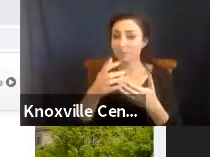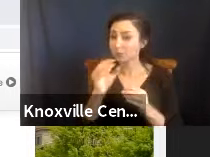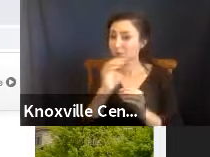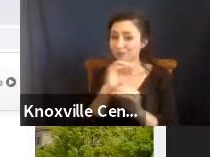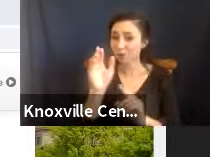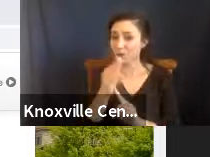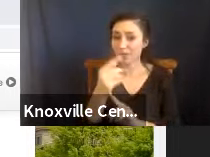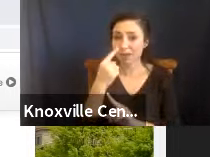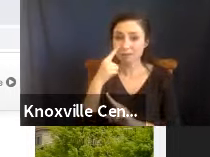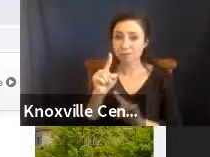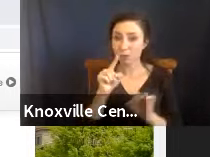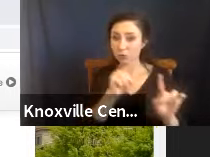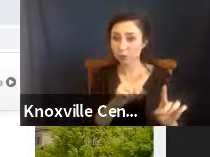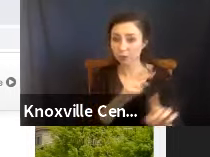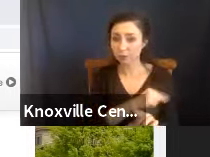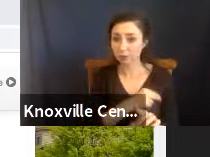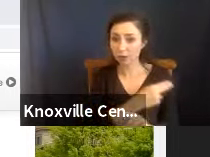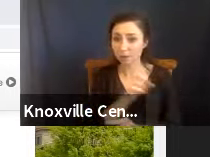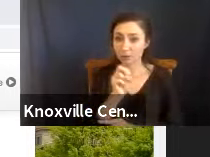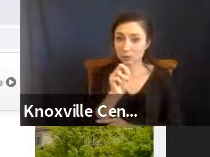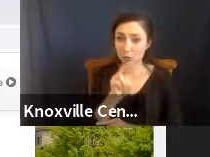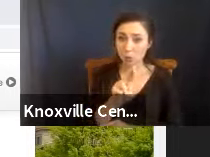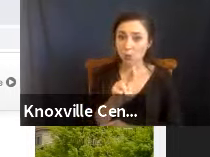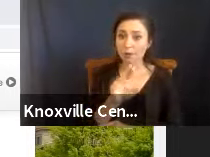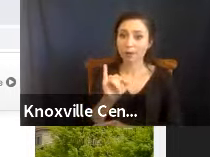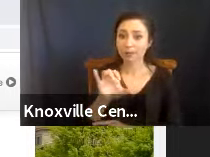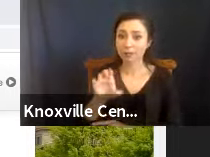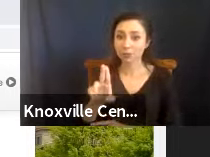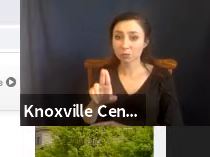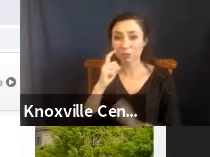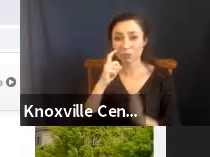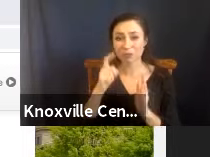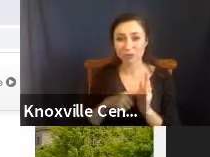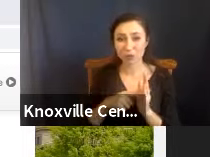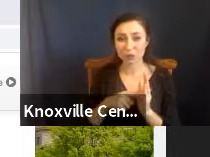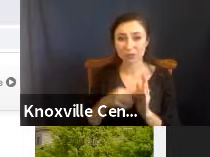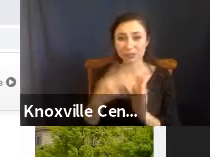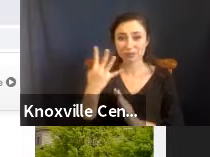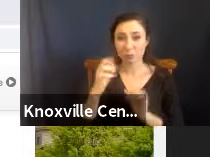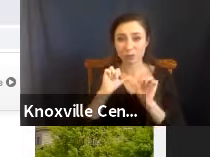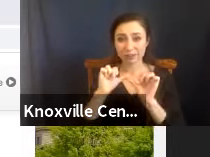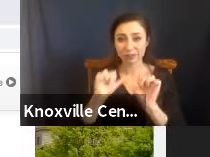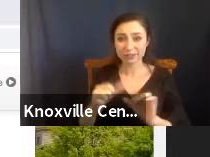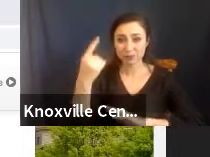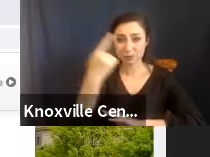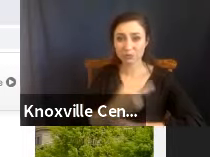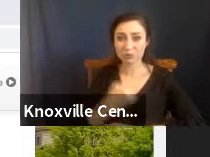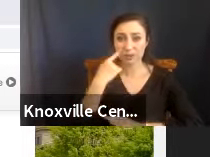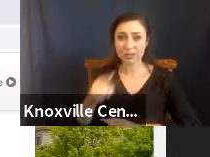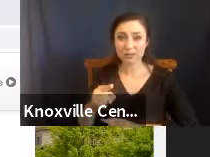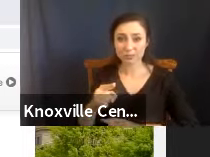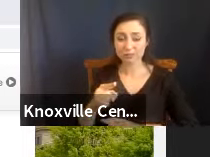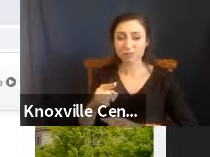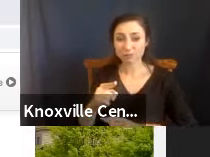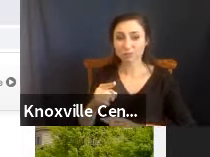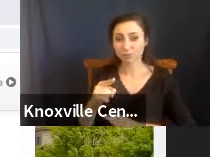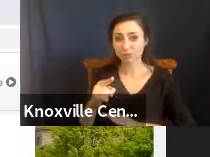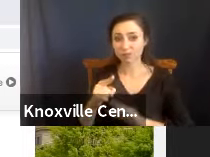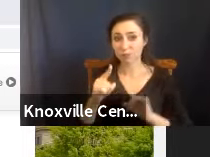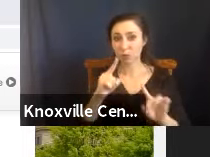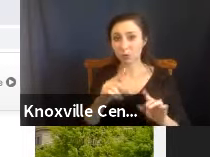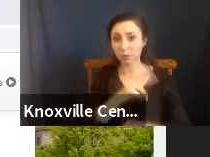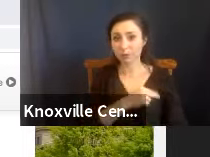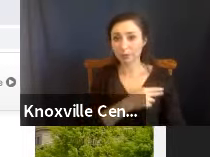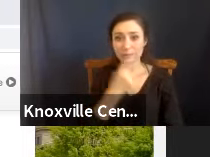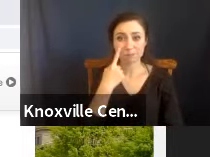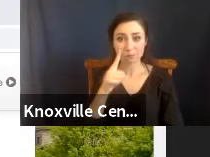or ICU beds. However, we did see 4 consecutive days of yellow flags for ventilated patients. After